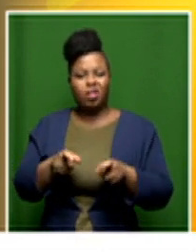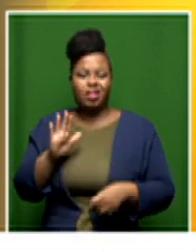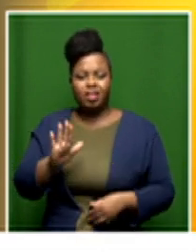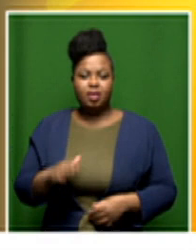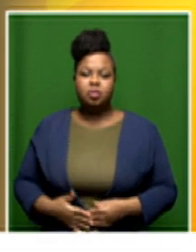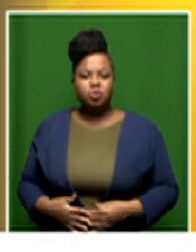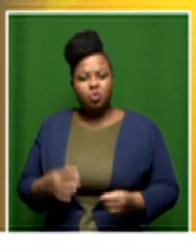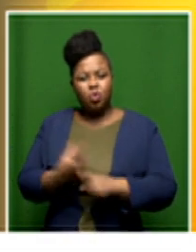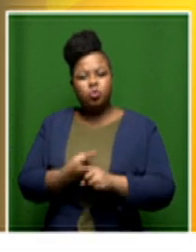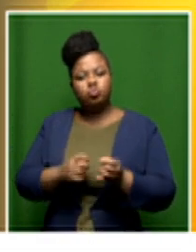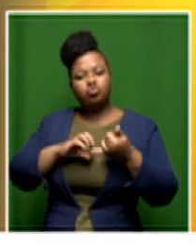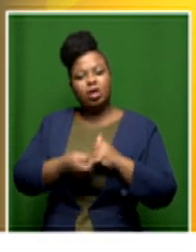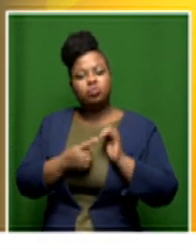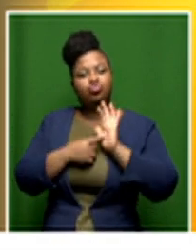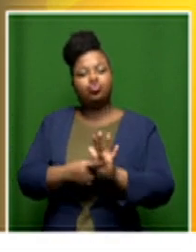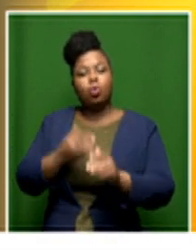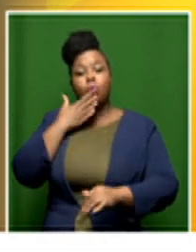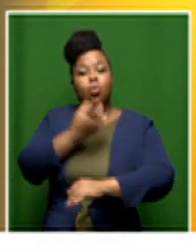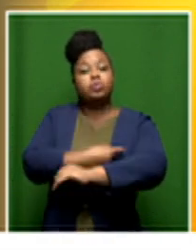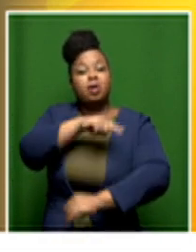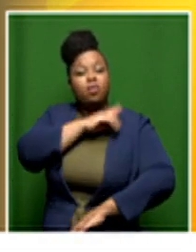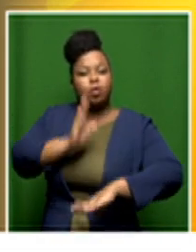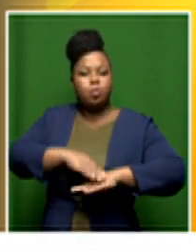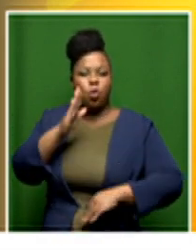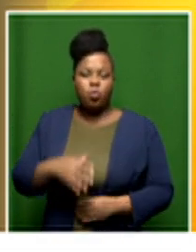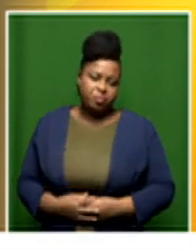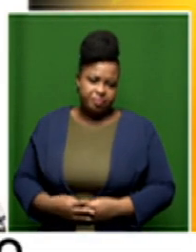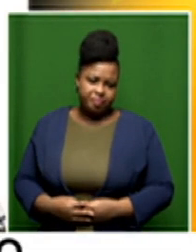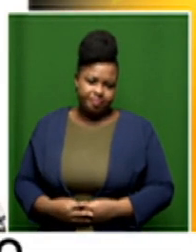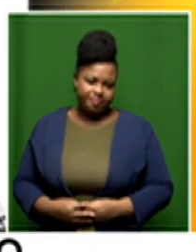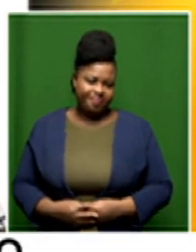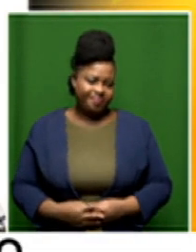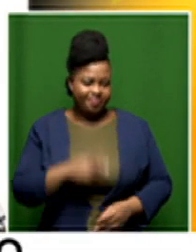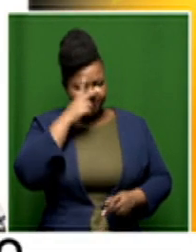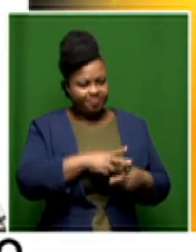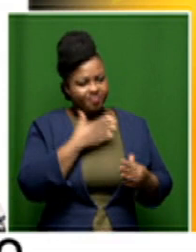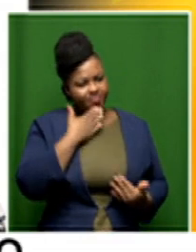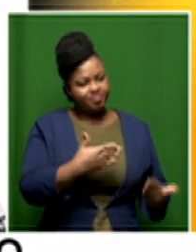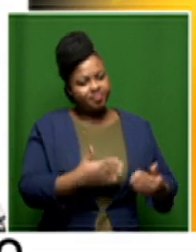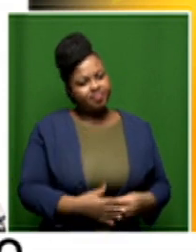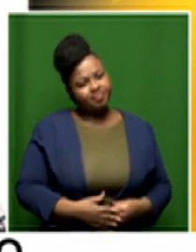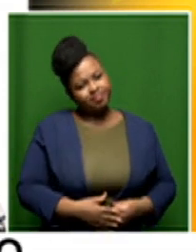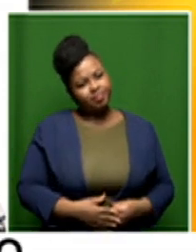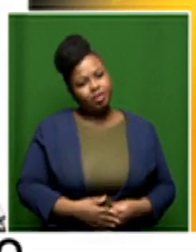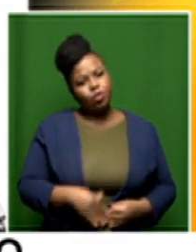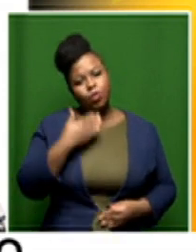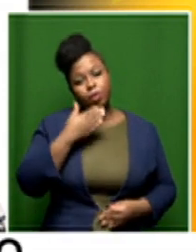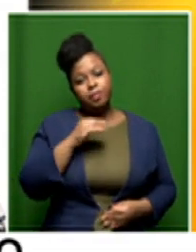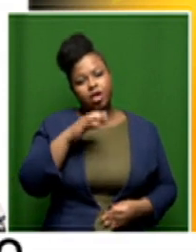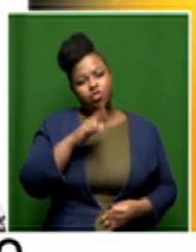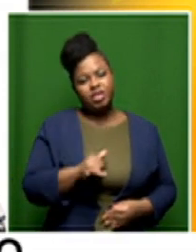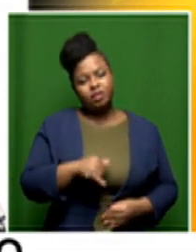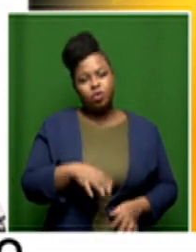sense and source of power. So it's nothing short of an embarrassment. All right, Prof, we'll leave it there. Prof Barry Hanyane, a